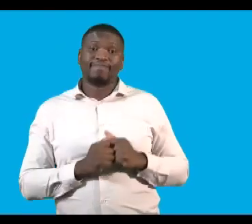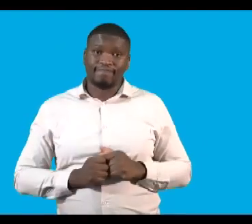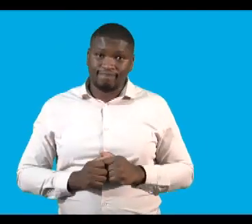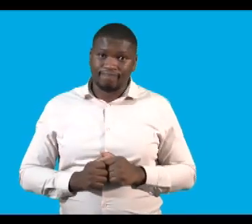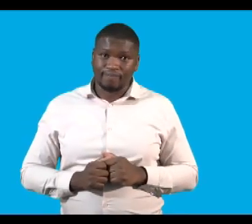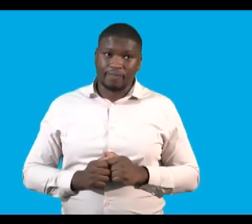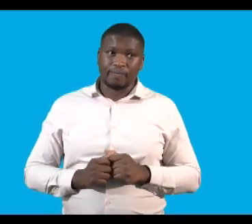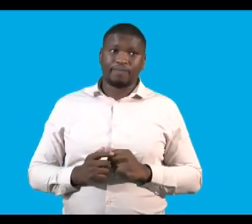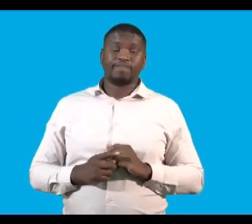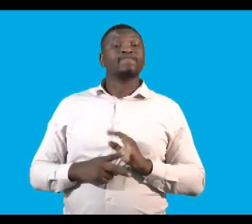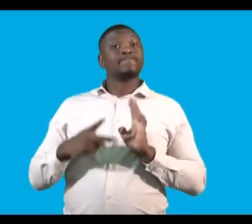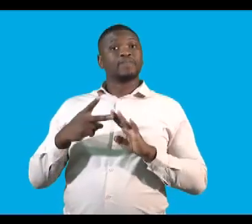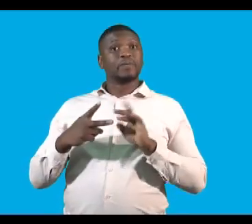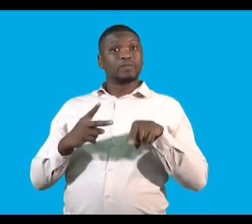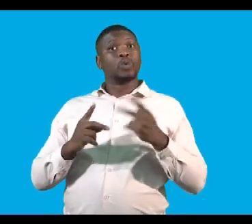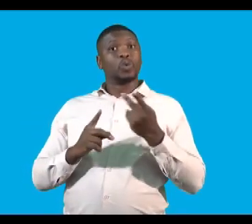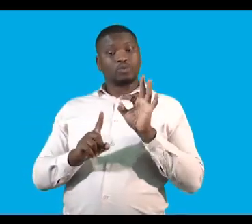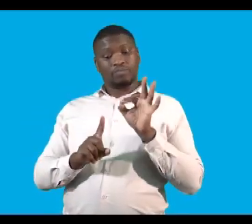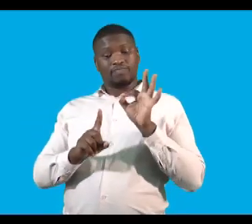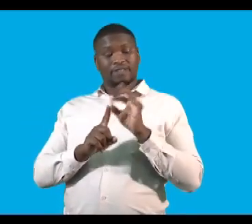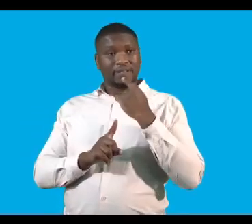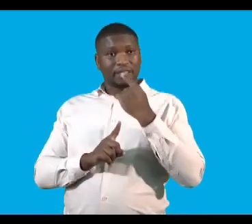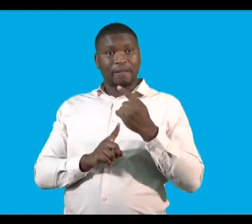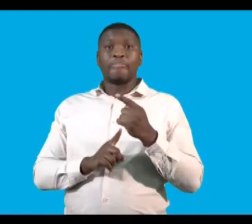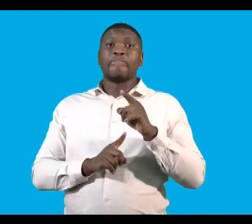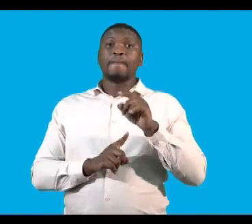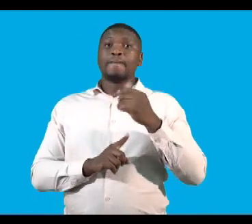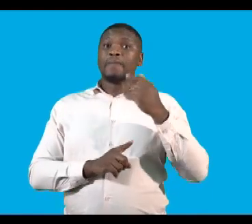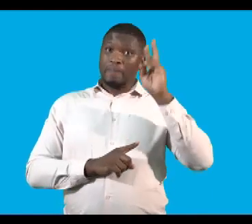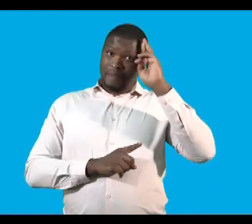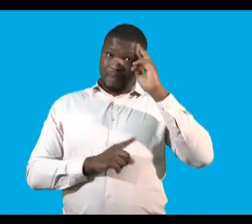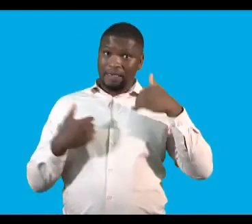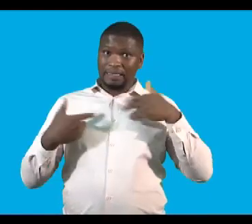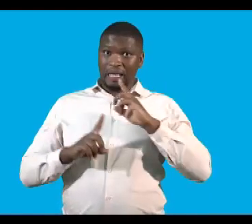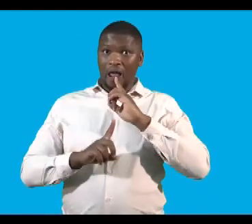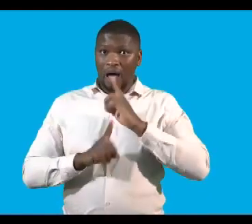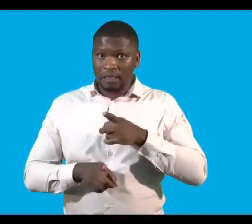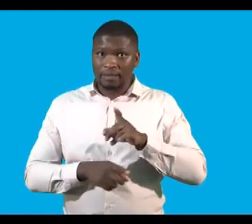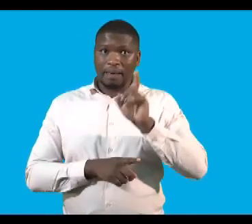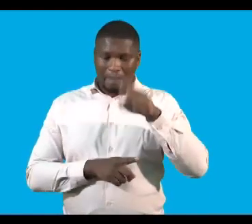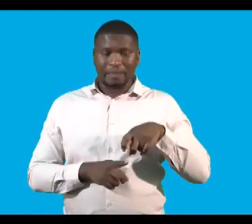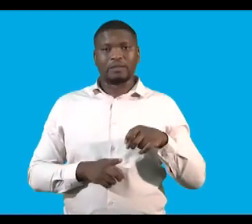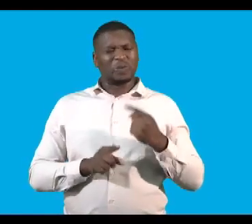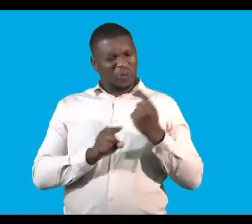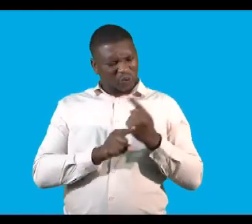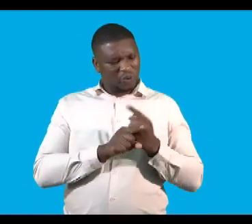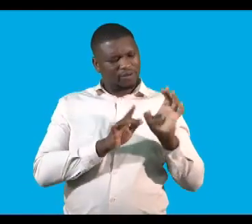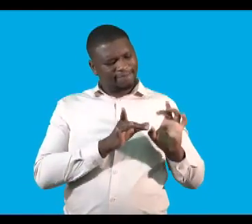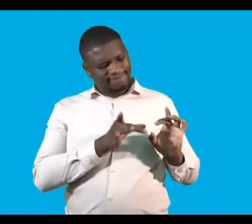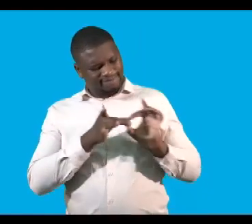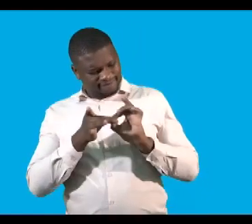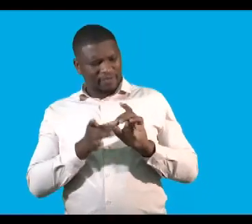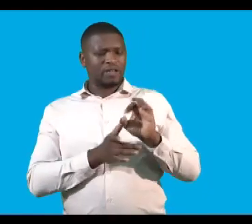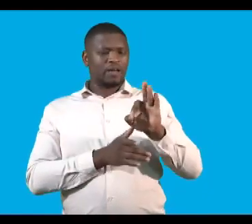reaction. So very specifically, refer to those frames when you're answering. Charlie Brown's viewpoint is that